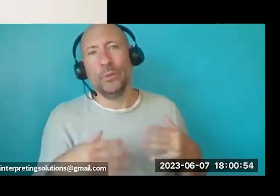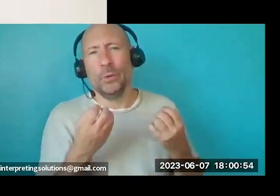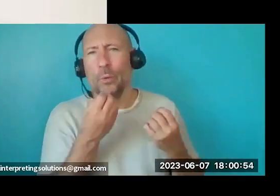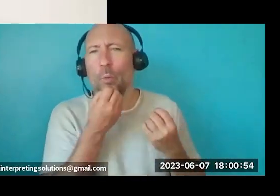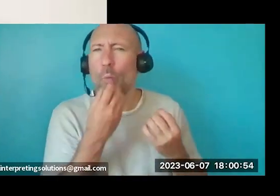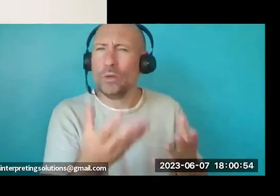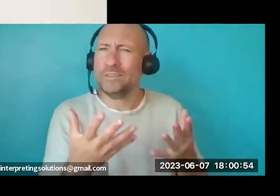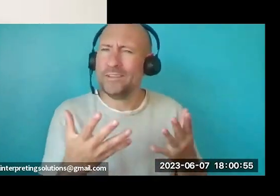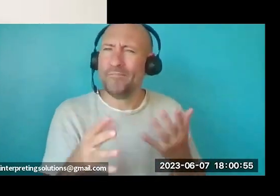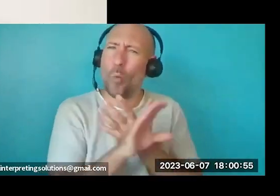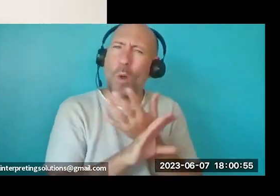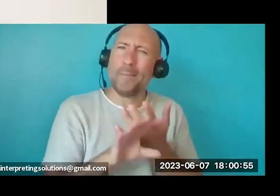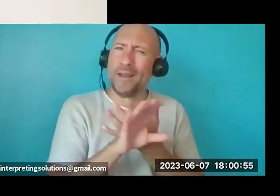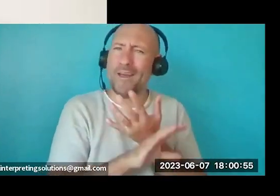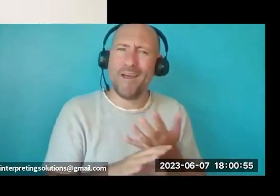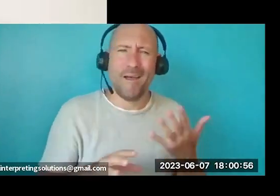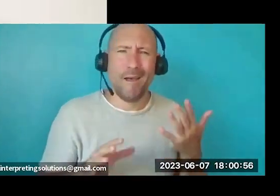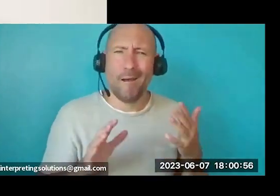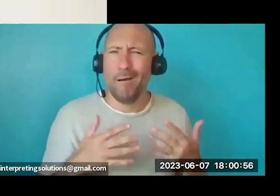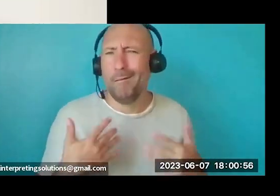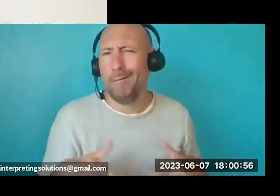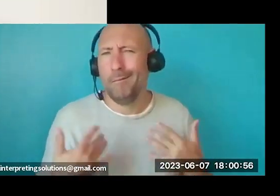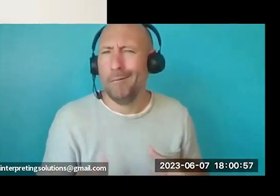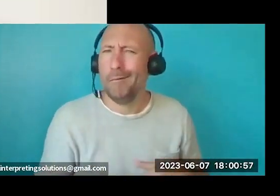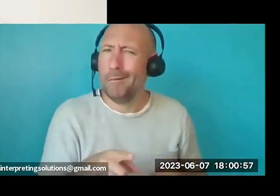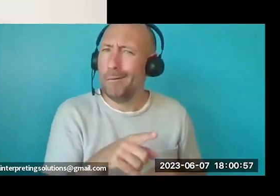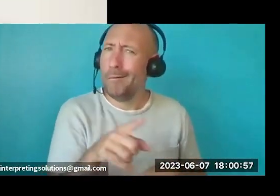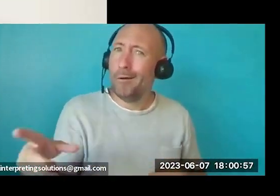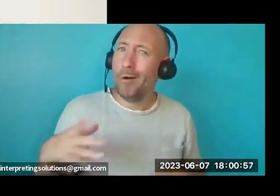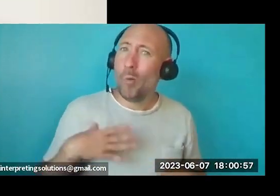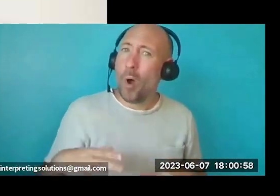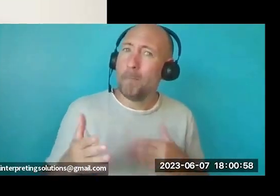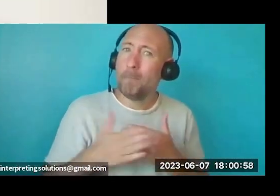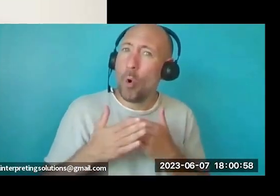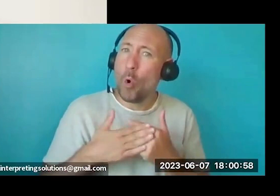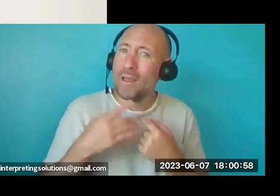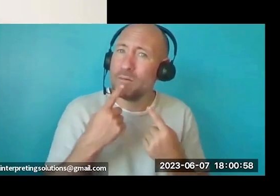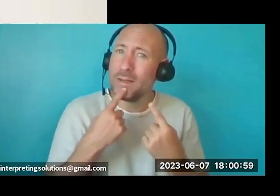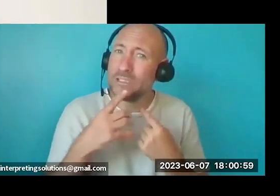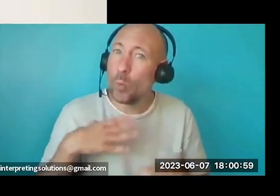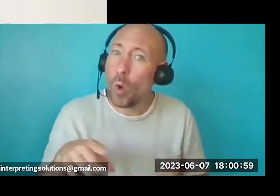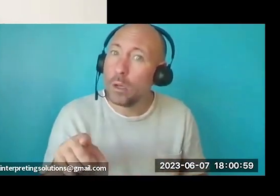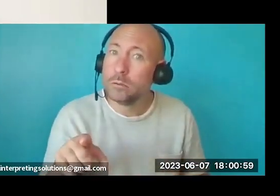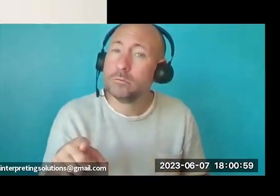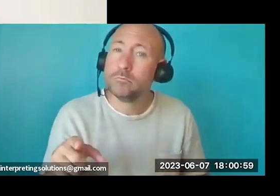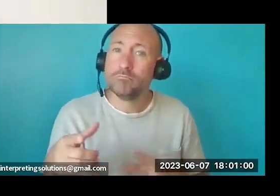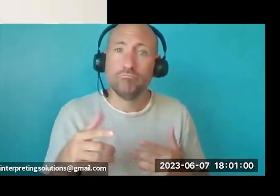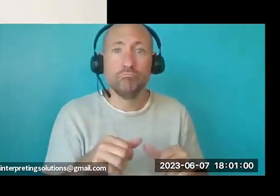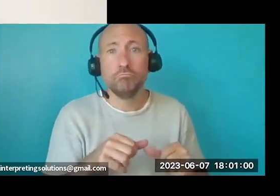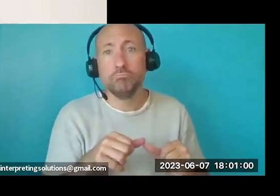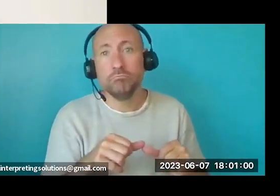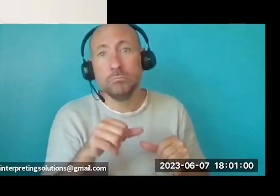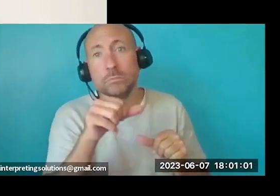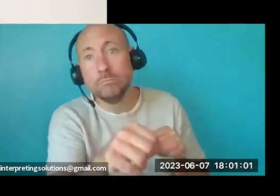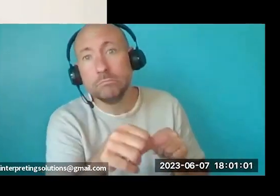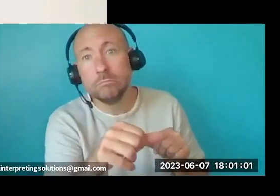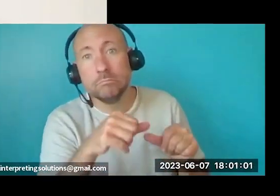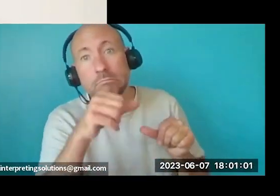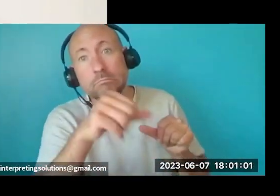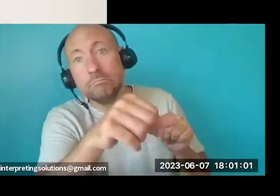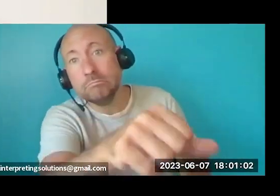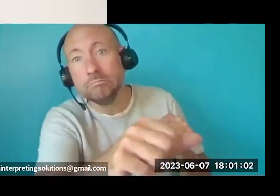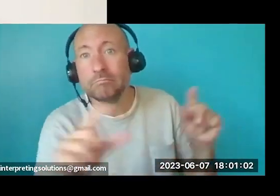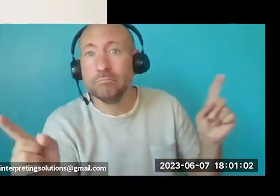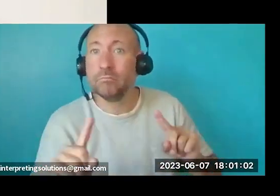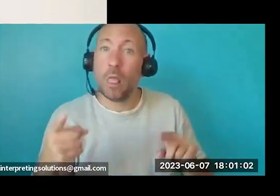wonderful webinar. If you wanted to have additional information and know more about the next appointments, please